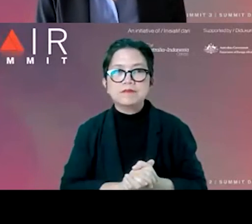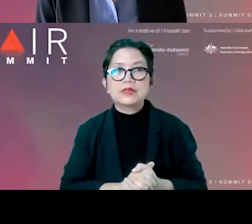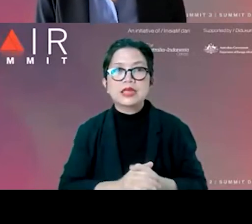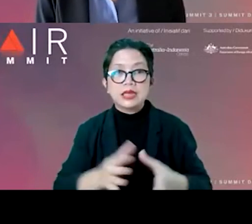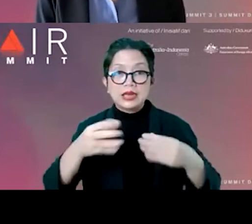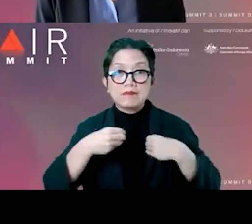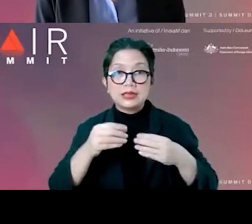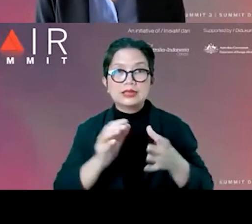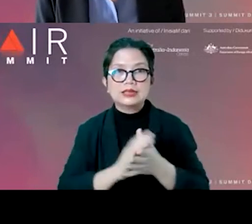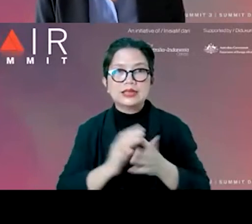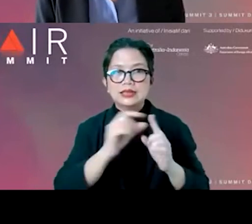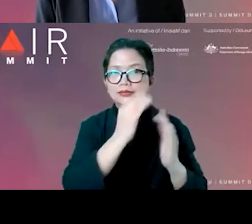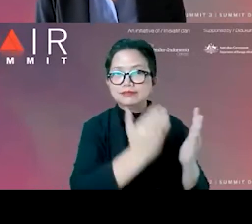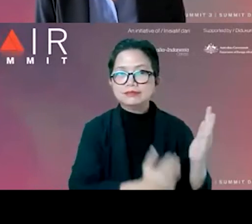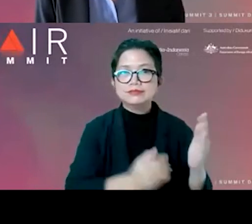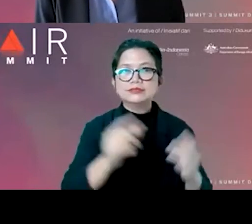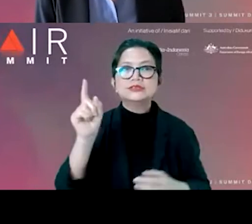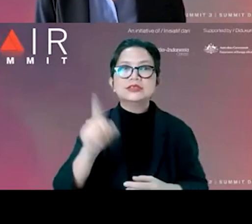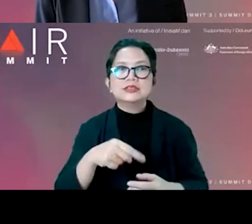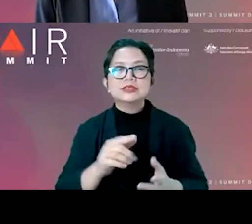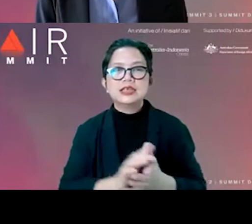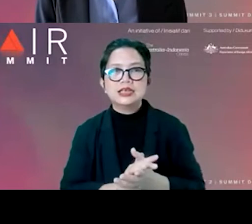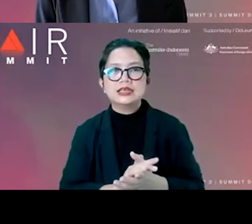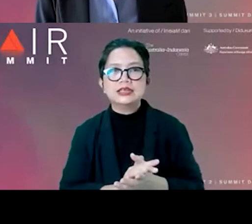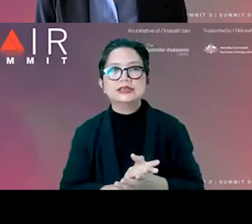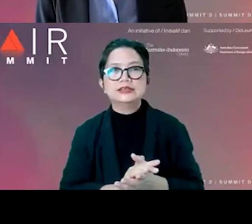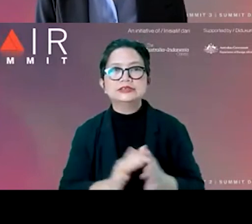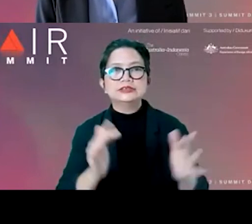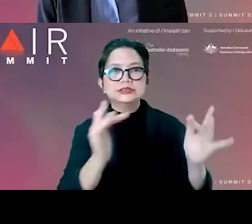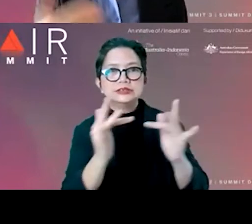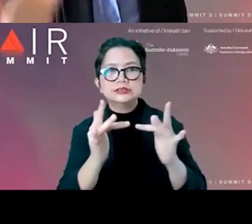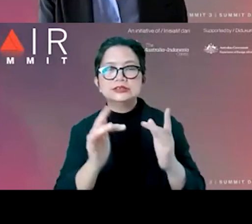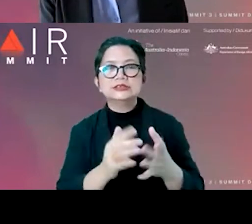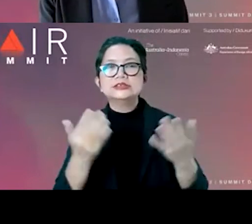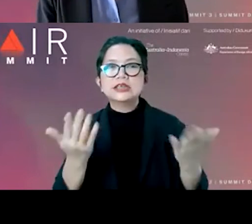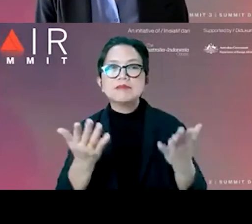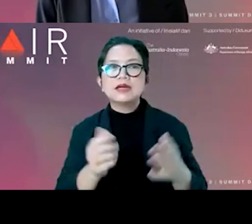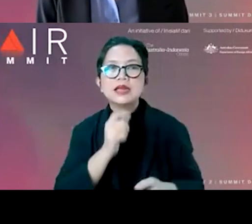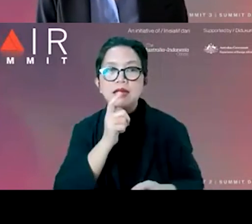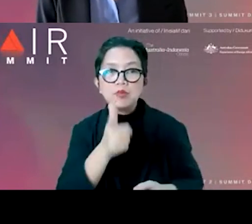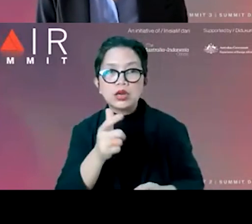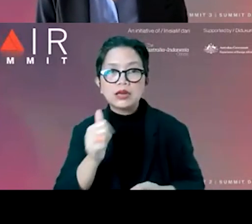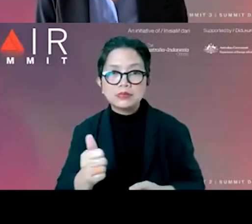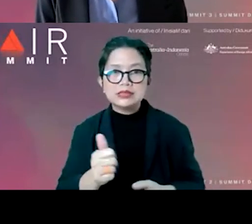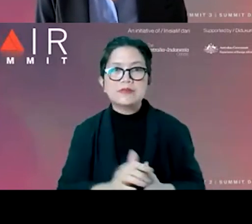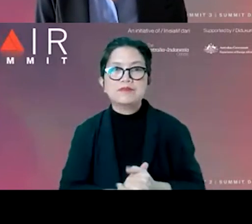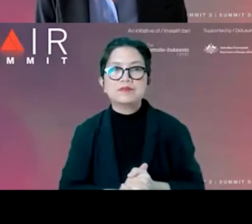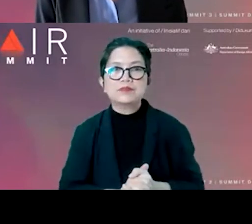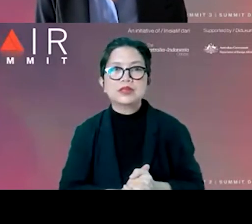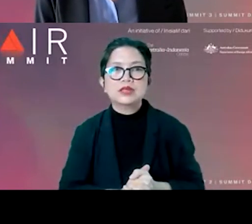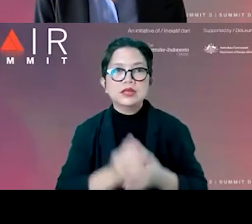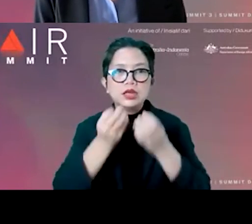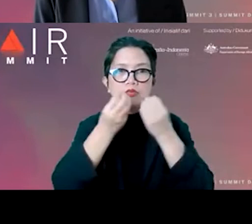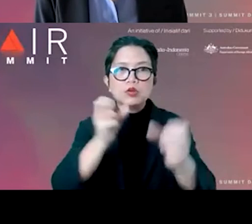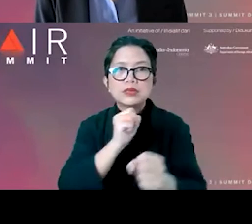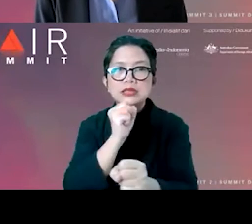get a notice as to when that full report is available. And that will also give you that infographic that we showed as well, that example that